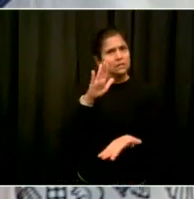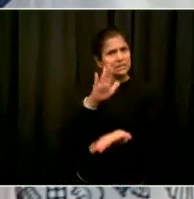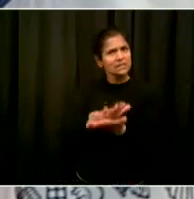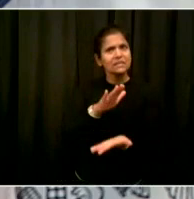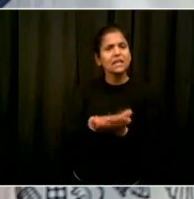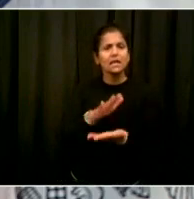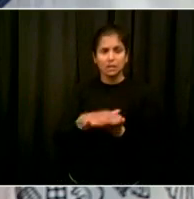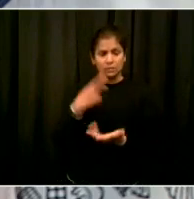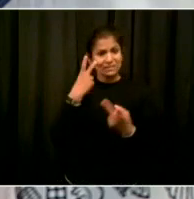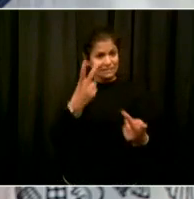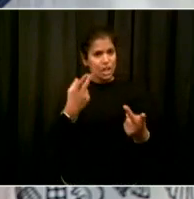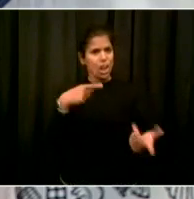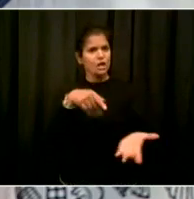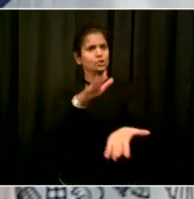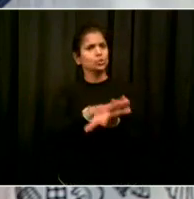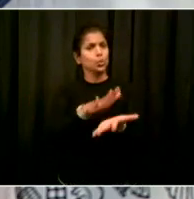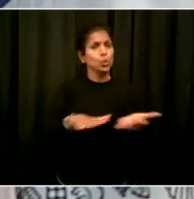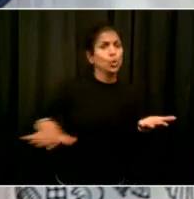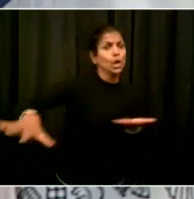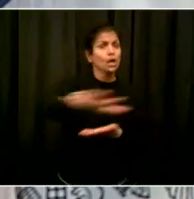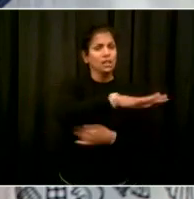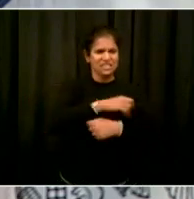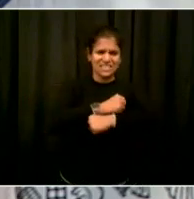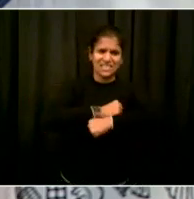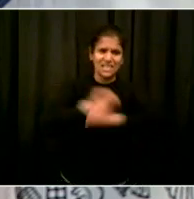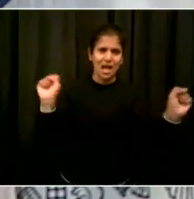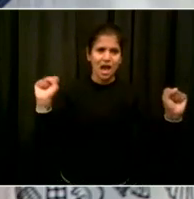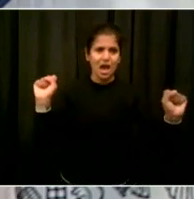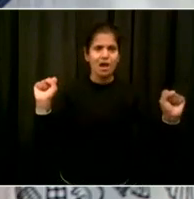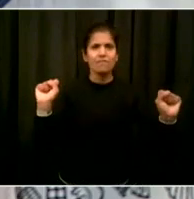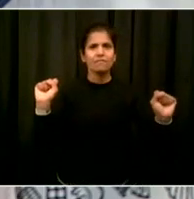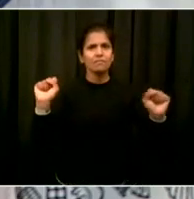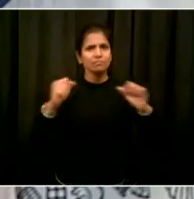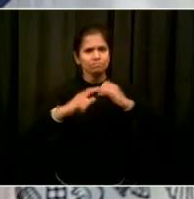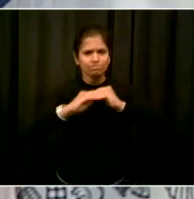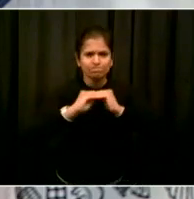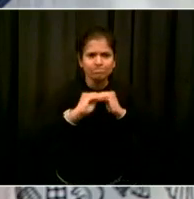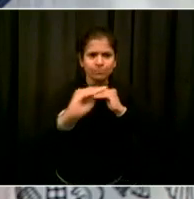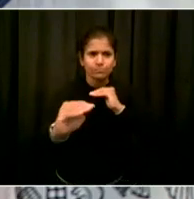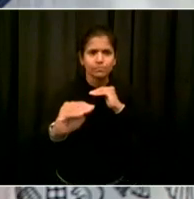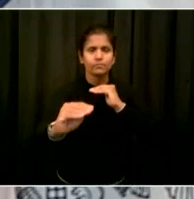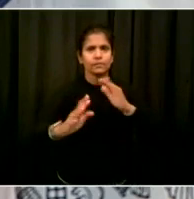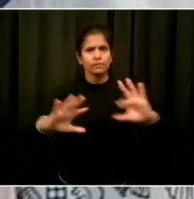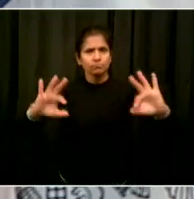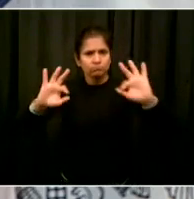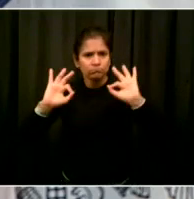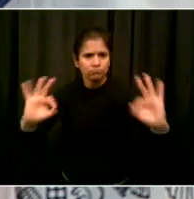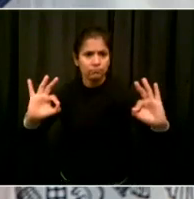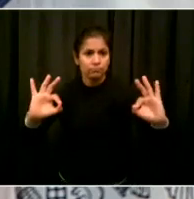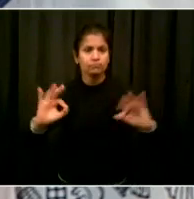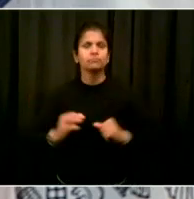in the schools, very, very low level of test positivity, and that is a blessing. Go ahead, Emma.